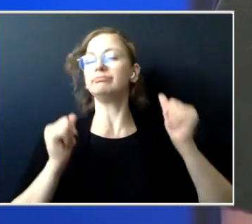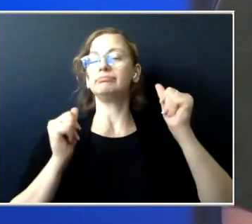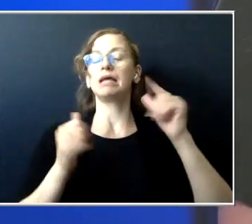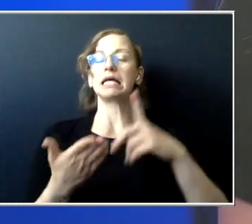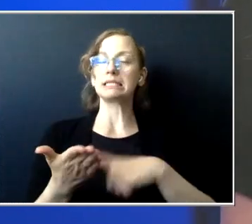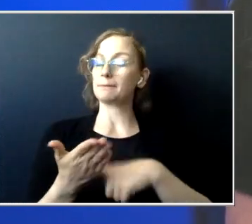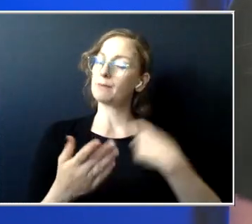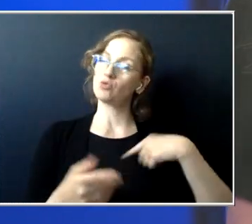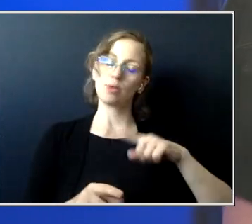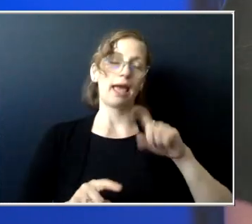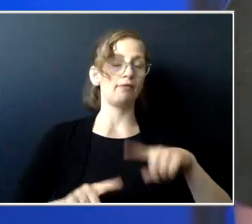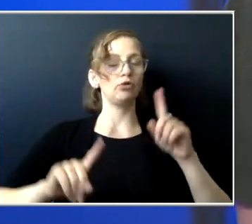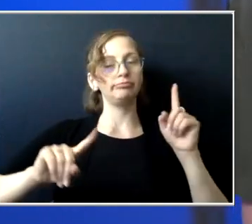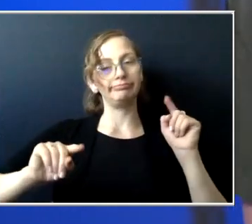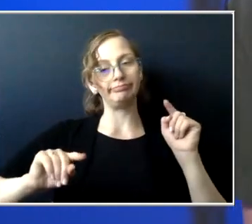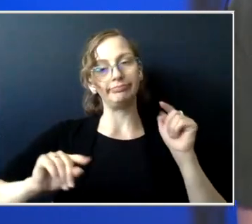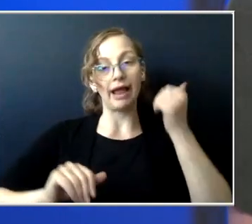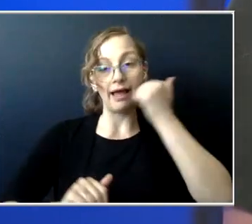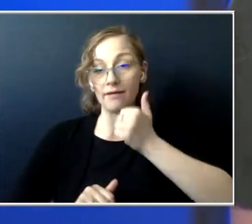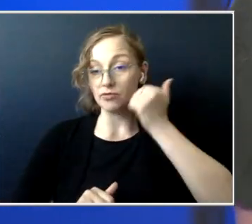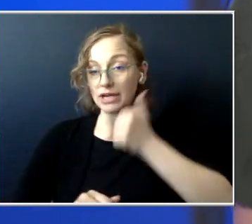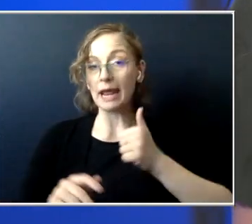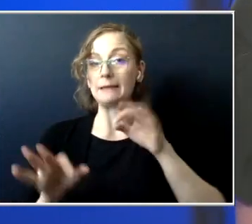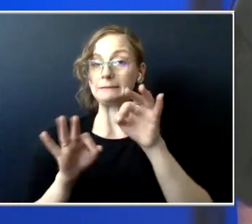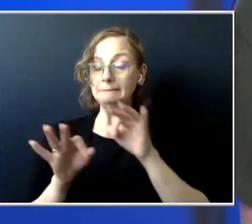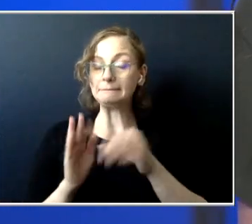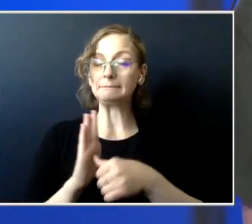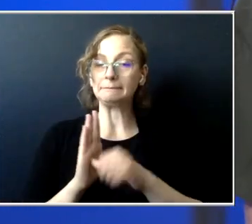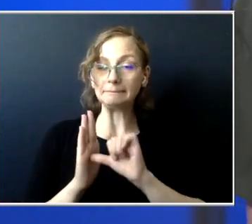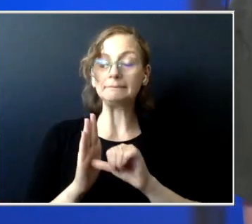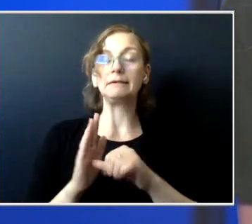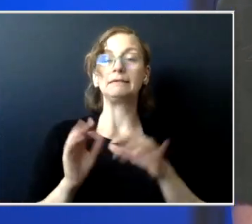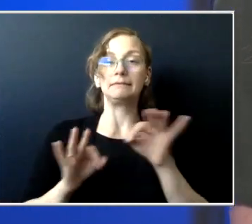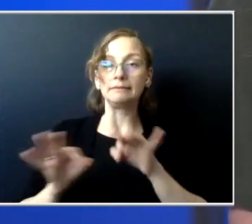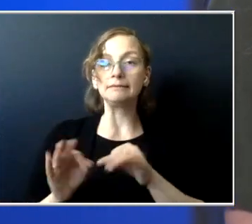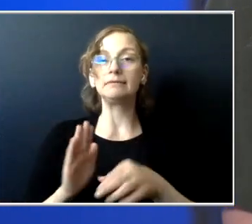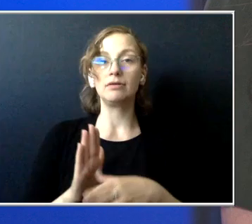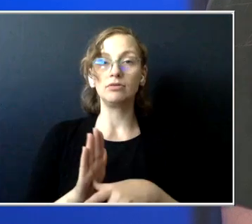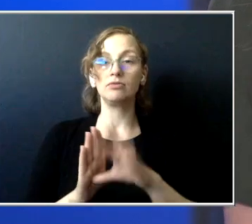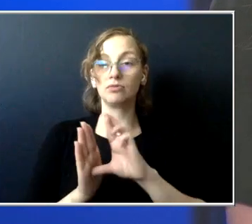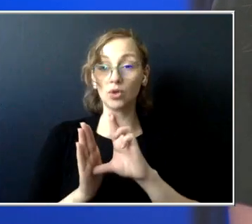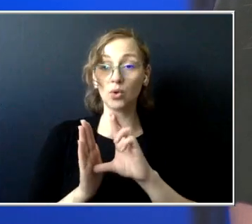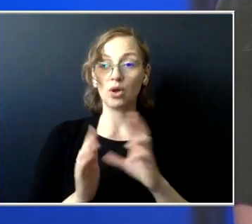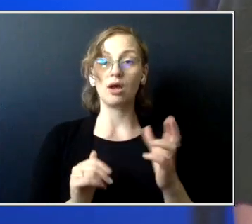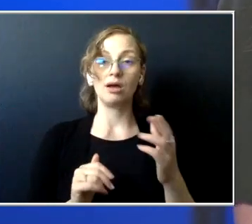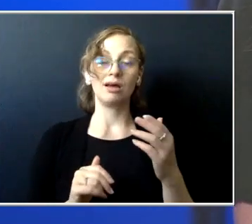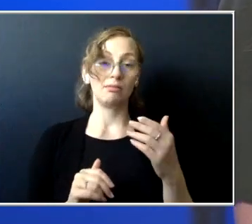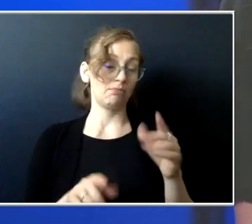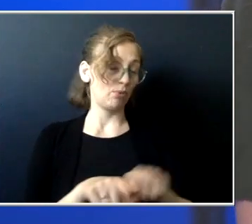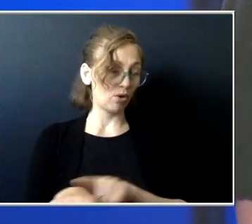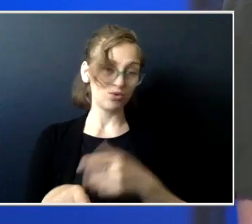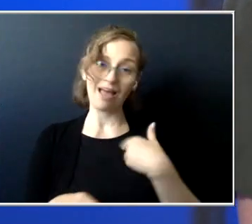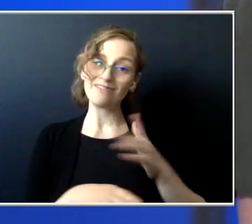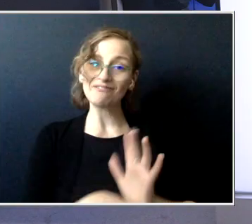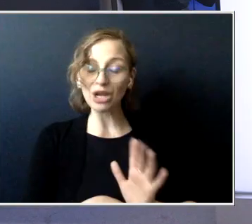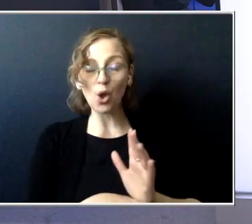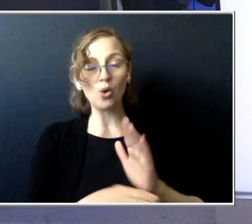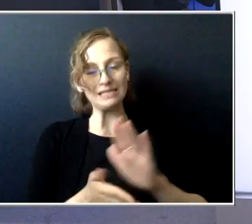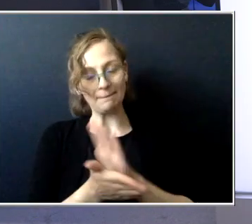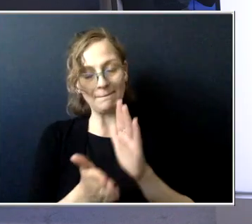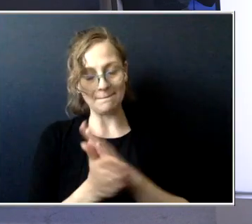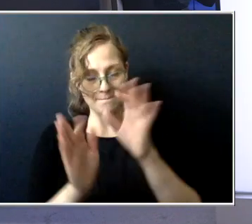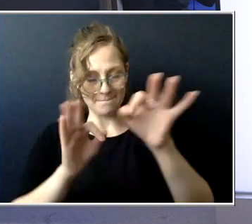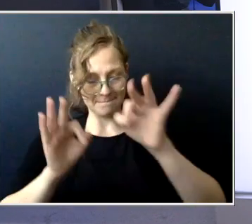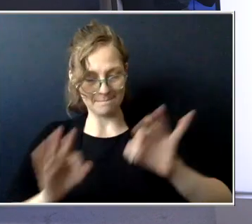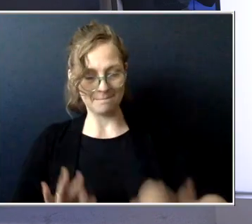also have videos and pamphlets we can go, but it's a lot of hands-on. And that drive line is really important,